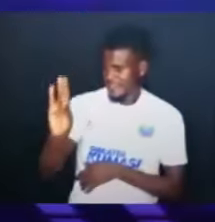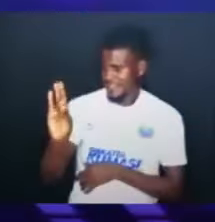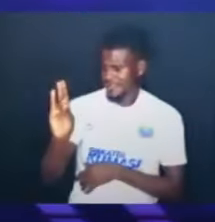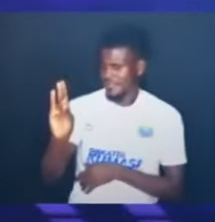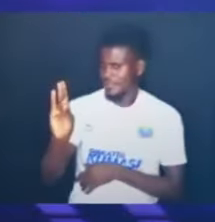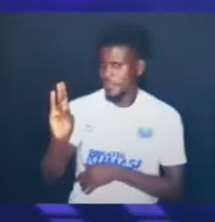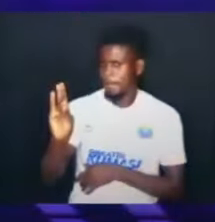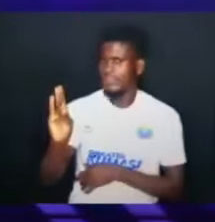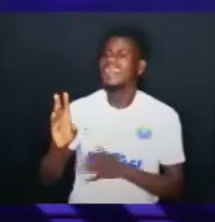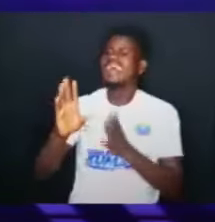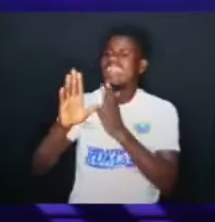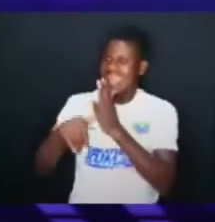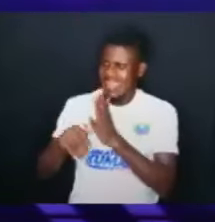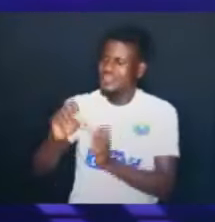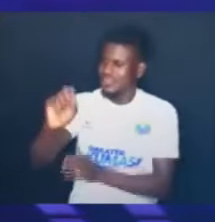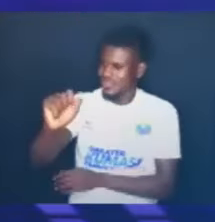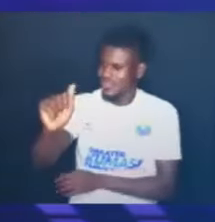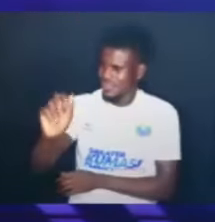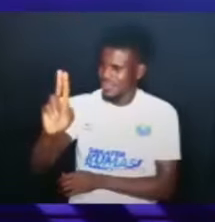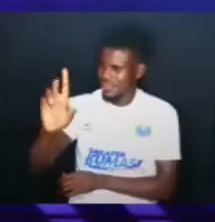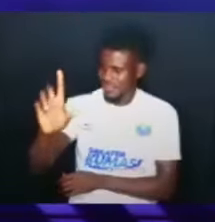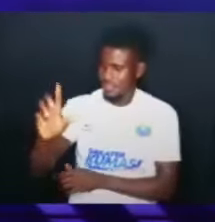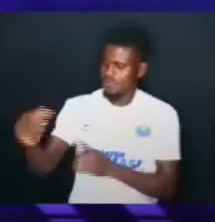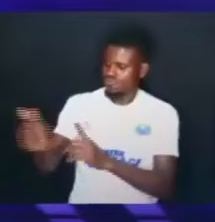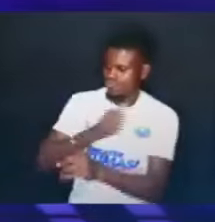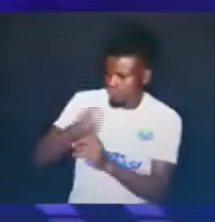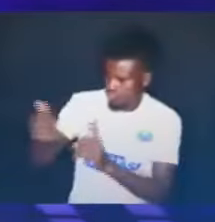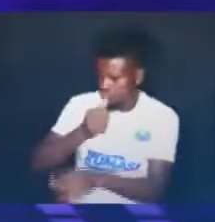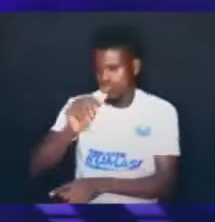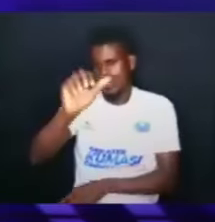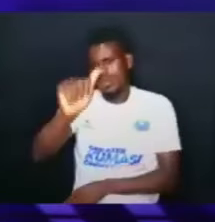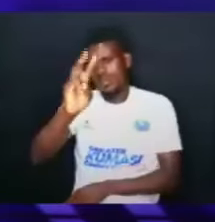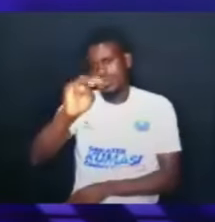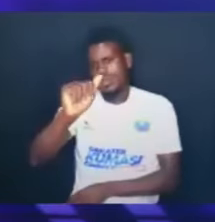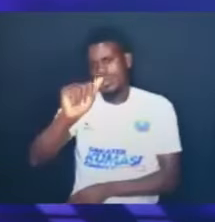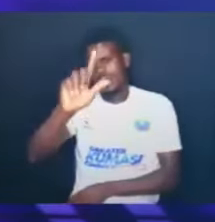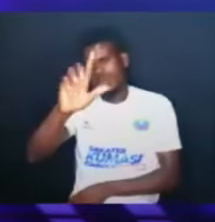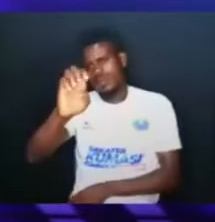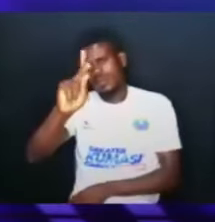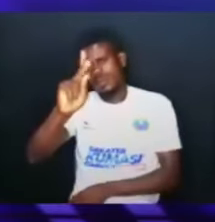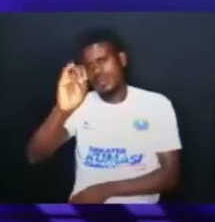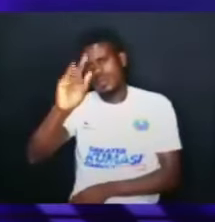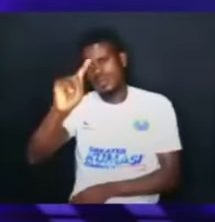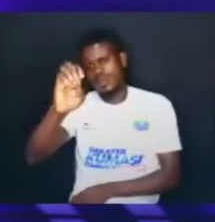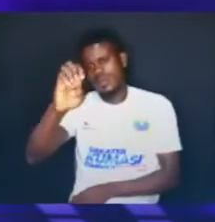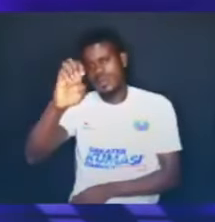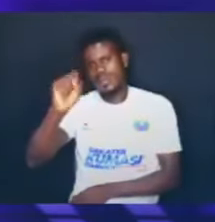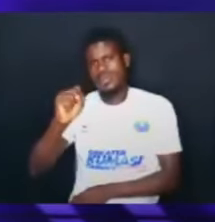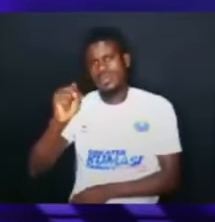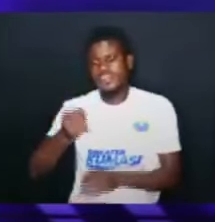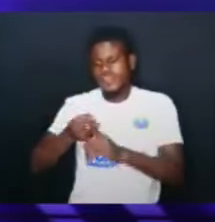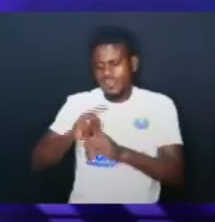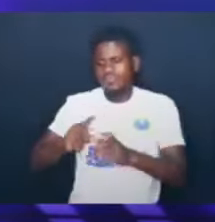Then Saul attacked the Amalekites all the way from Havilah to Shur, near the